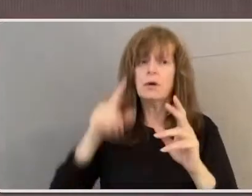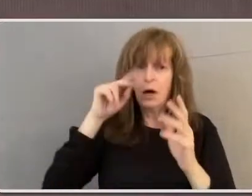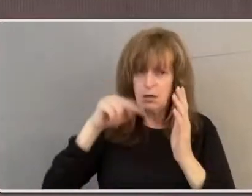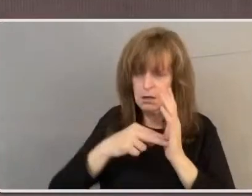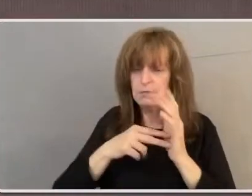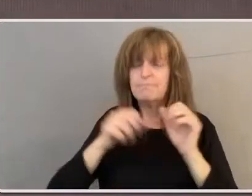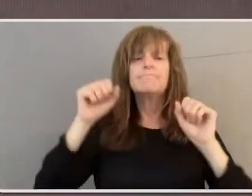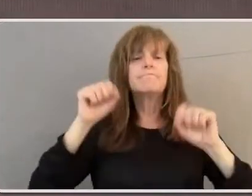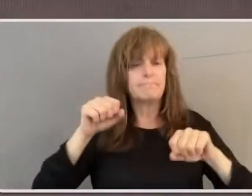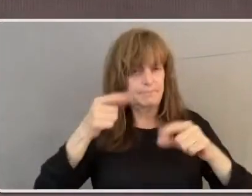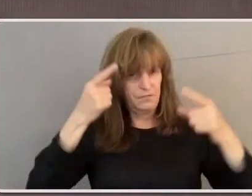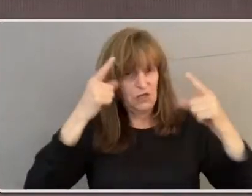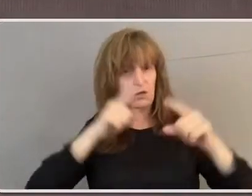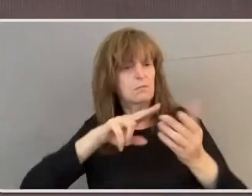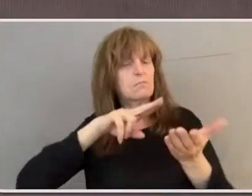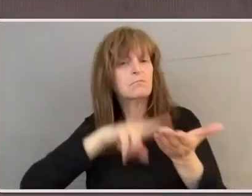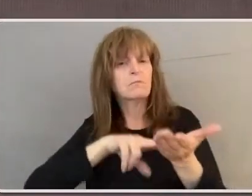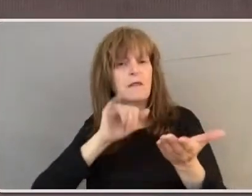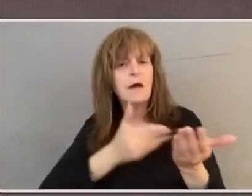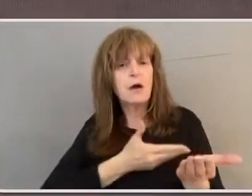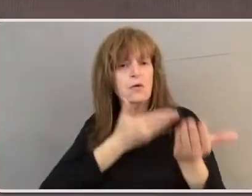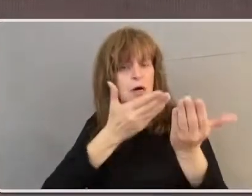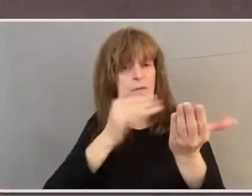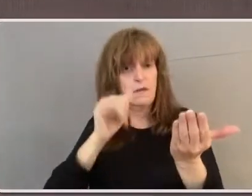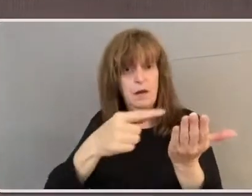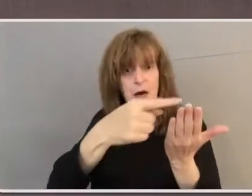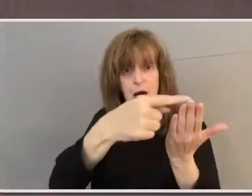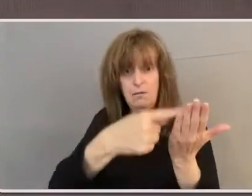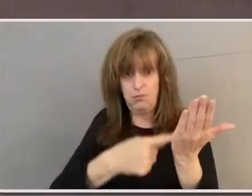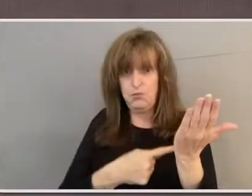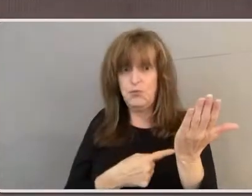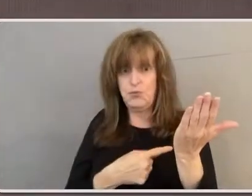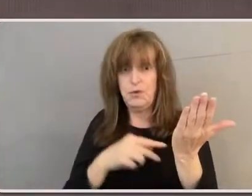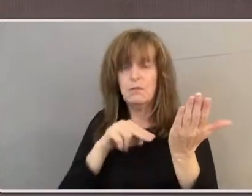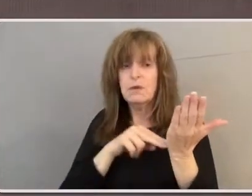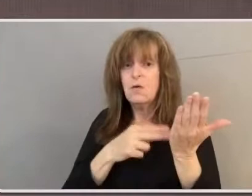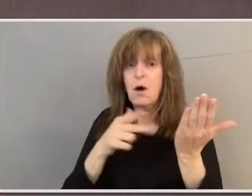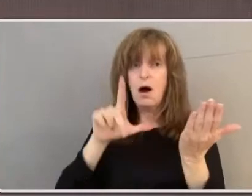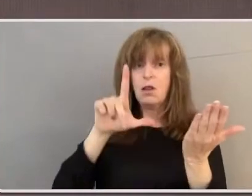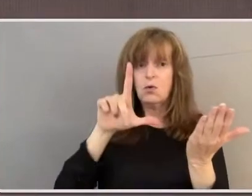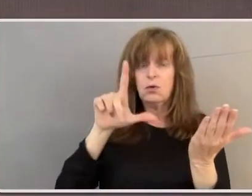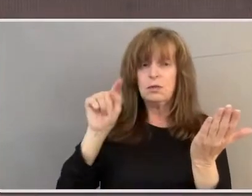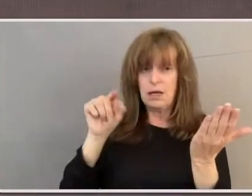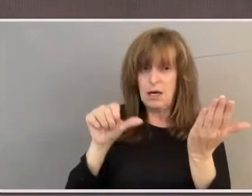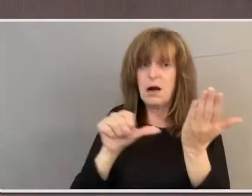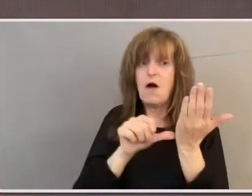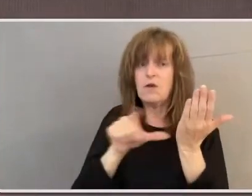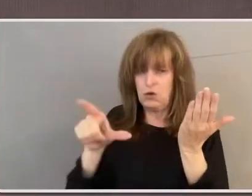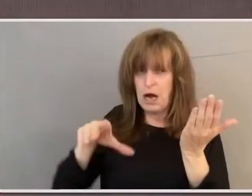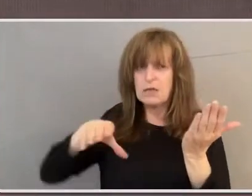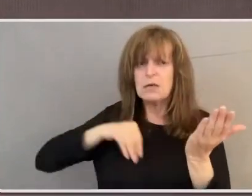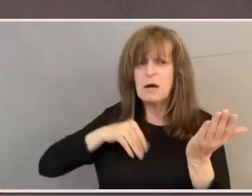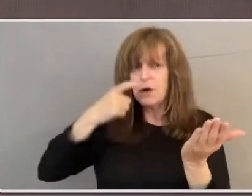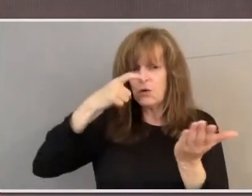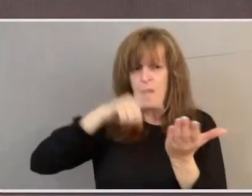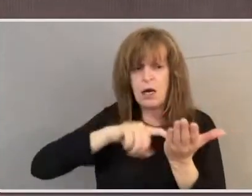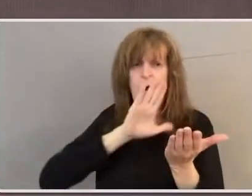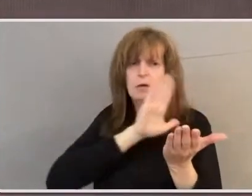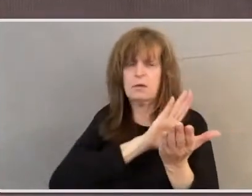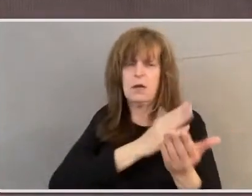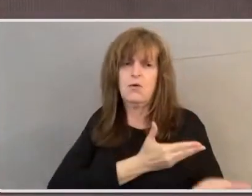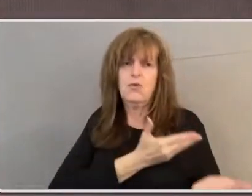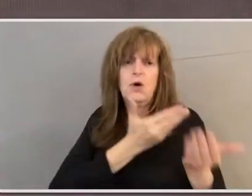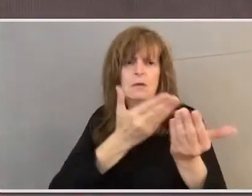formally signifies her acceptance of the recommendations put forward by the Premier for the membership and portfolios on